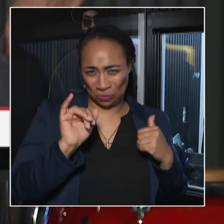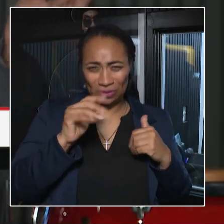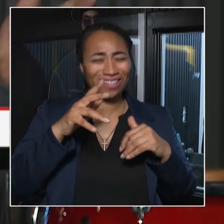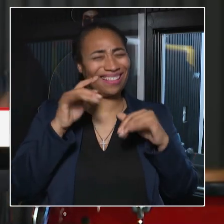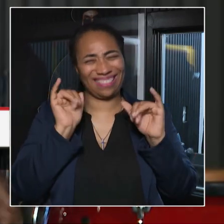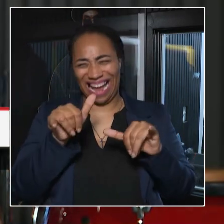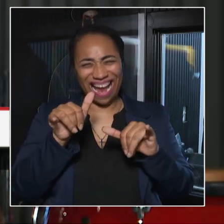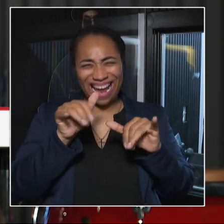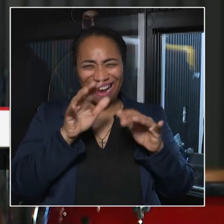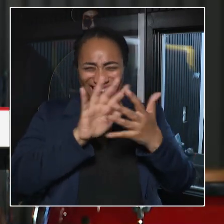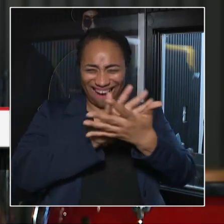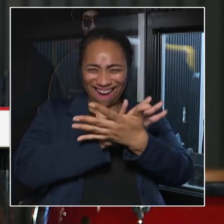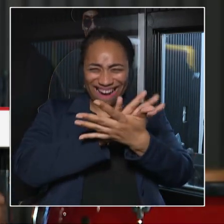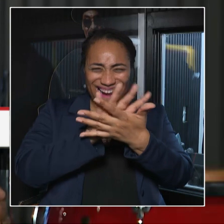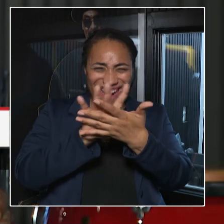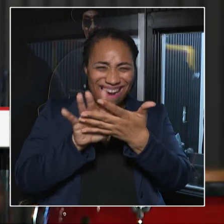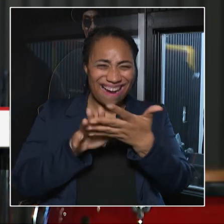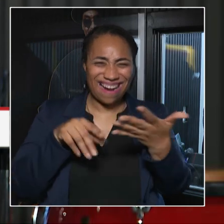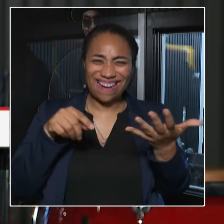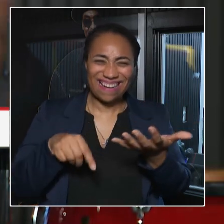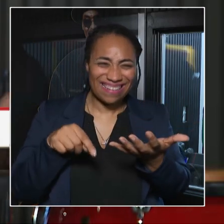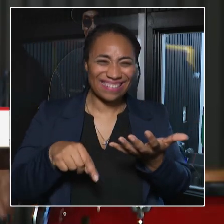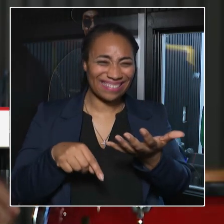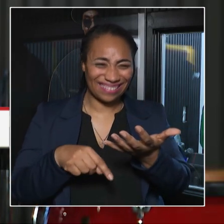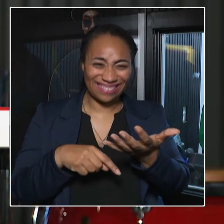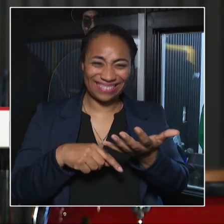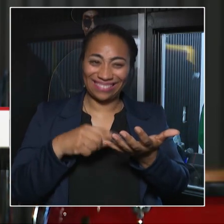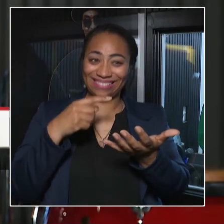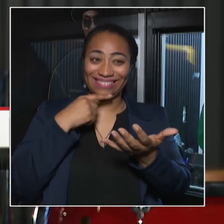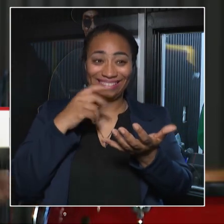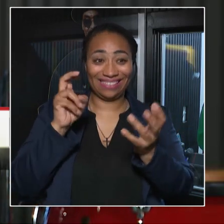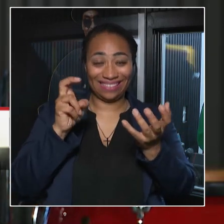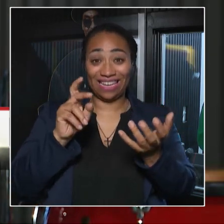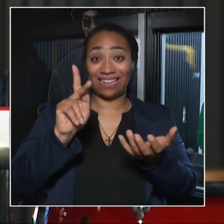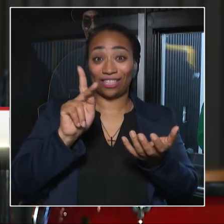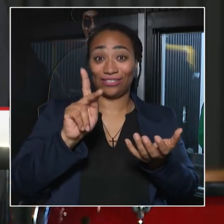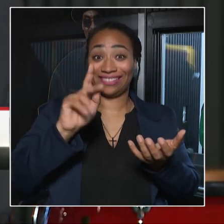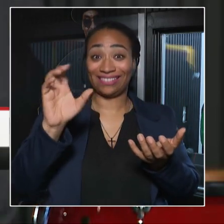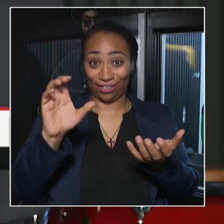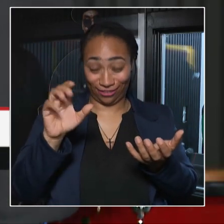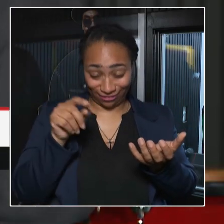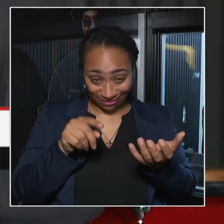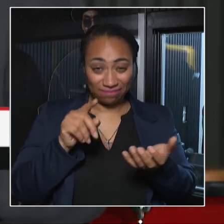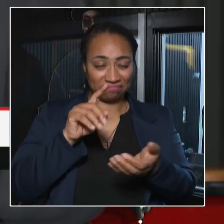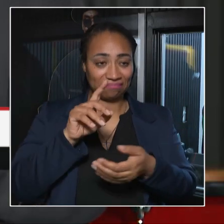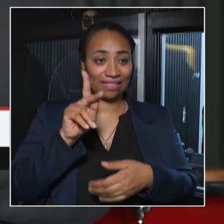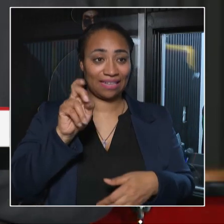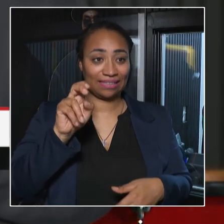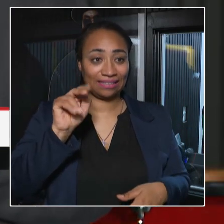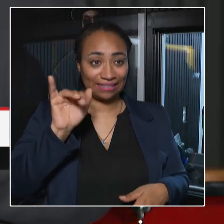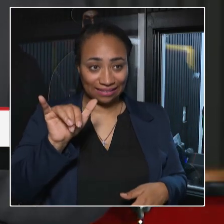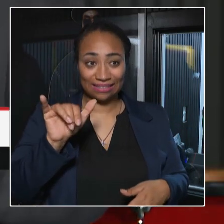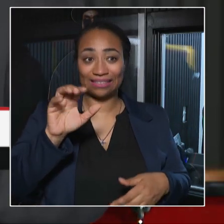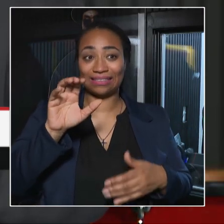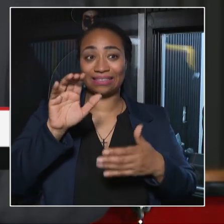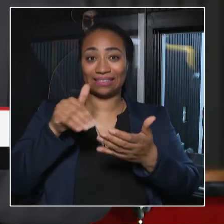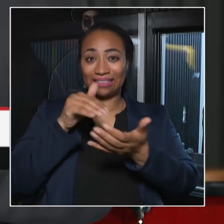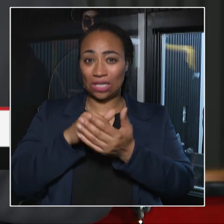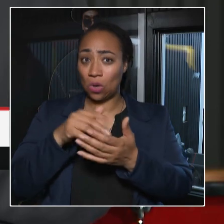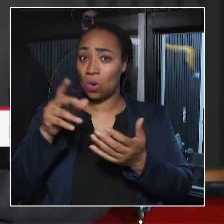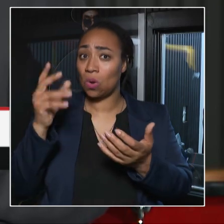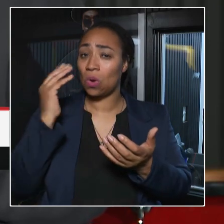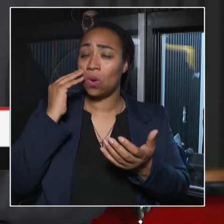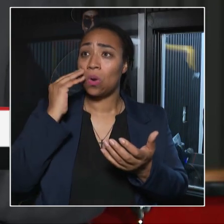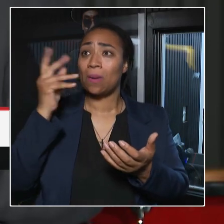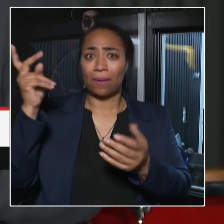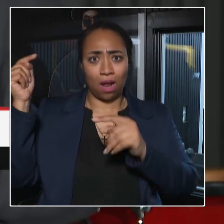that might be torn down now, but with the Reach, when I walk in, I don't see nobody that look like me in the back door,